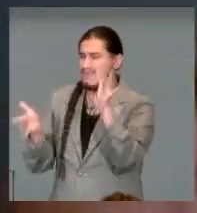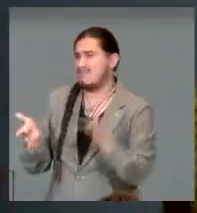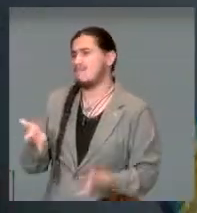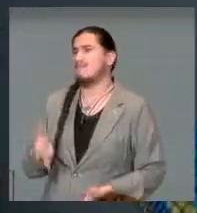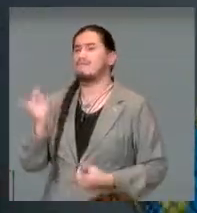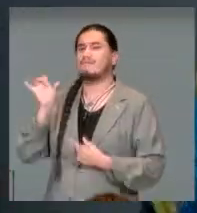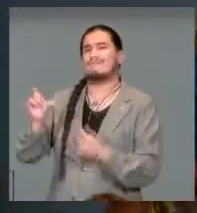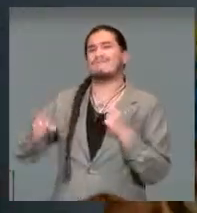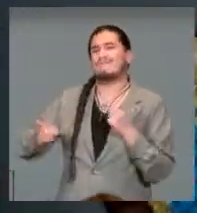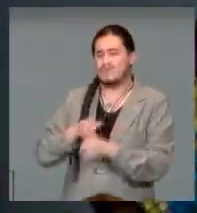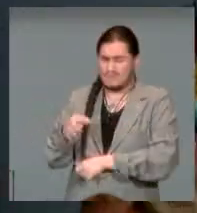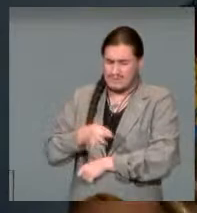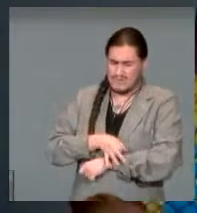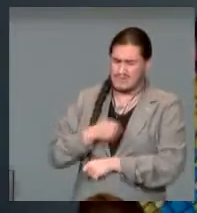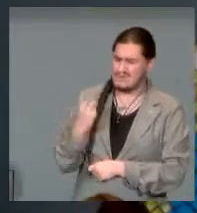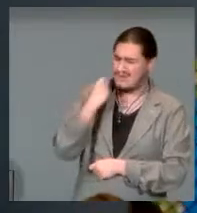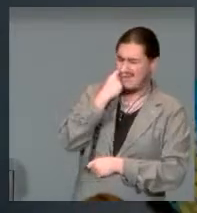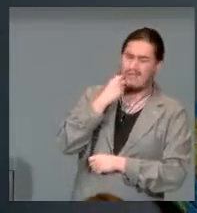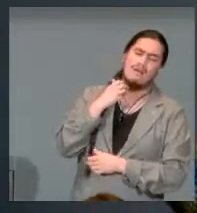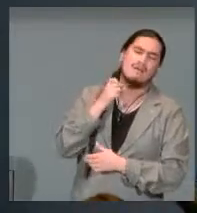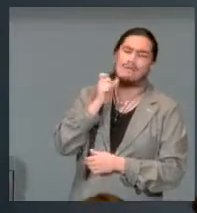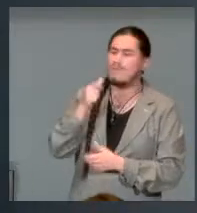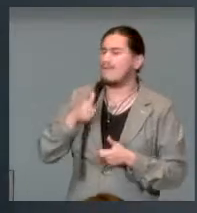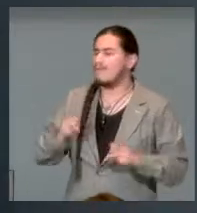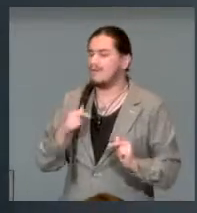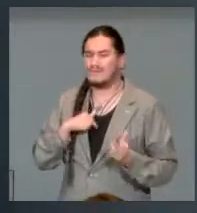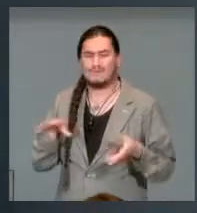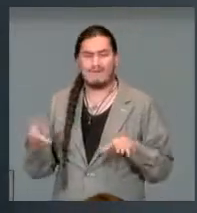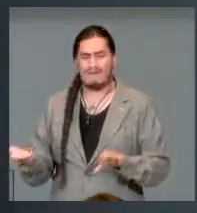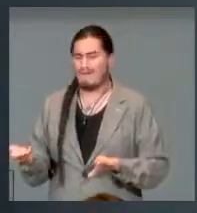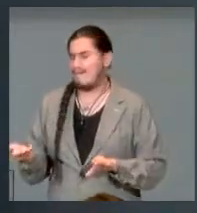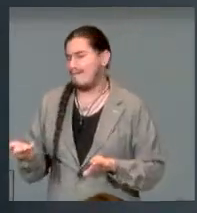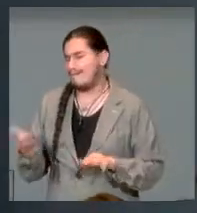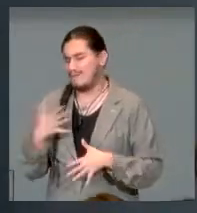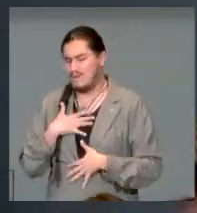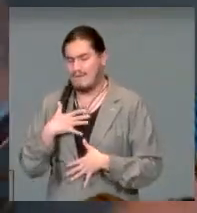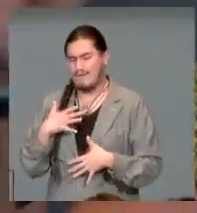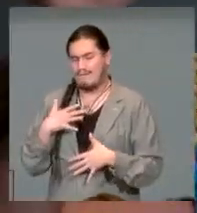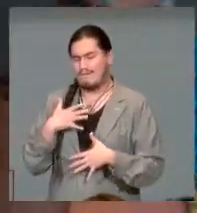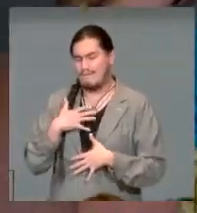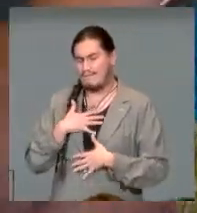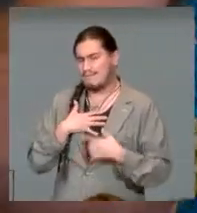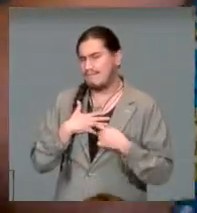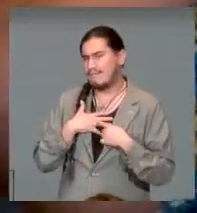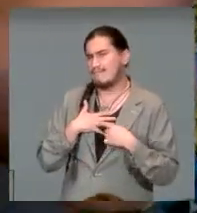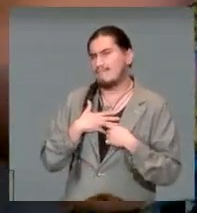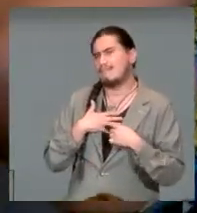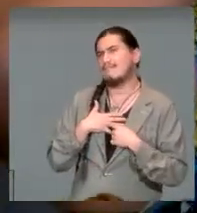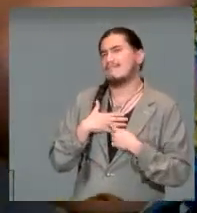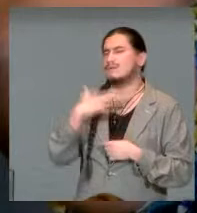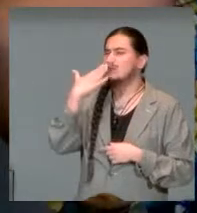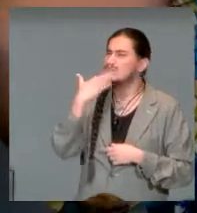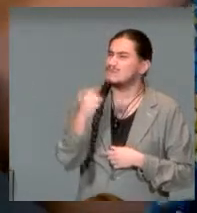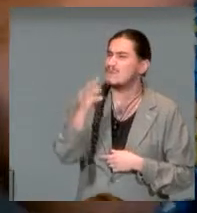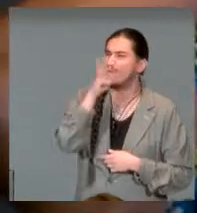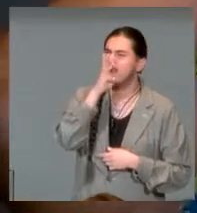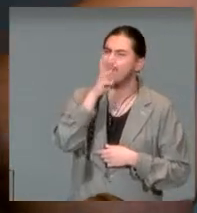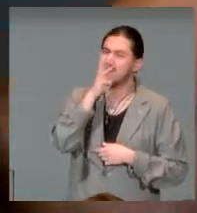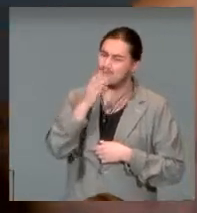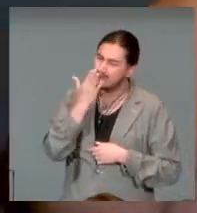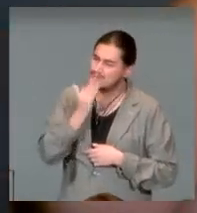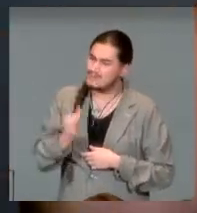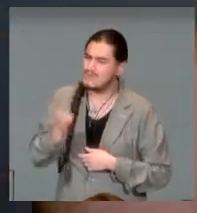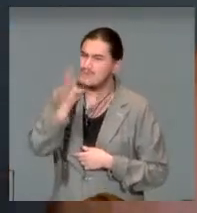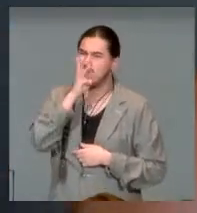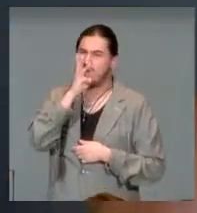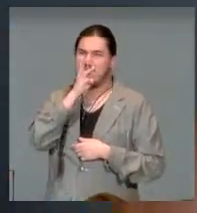first bruised lip, it will not let you die. The breath is sugar water